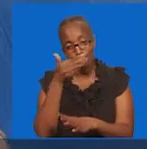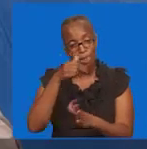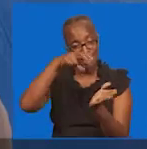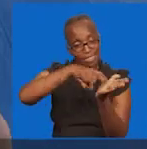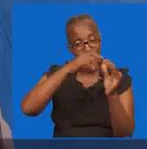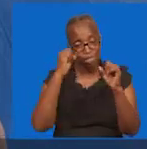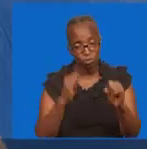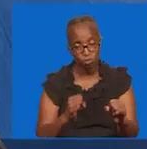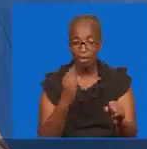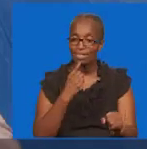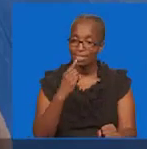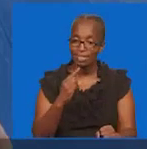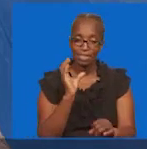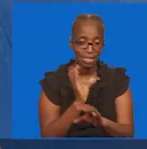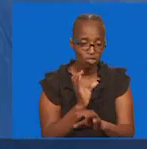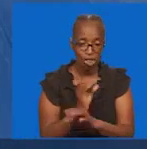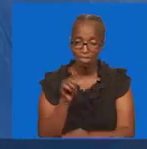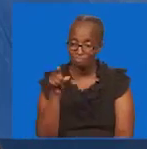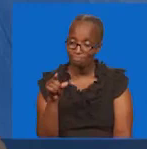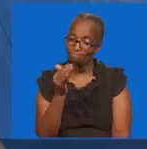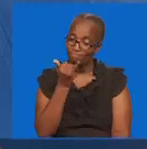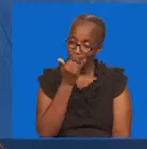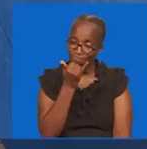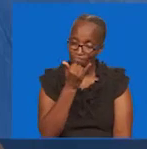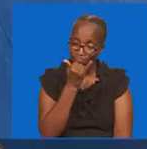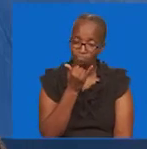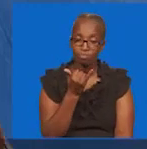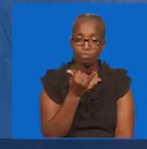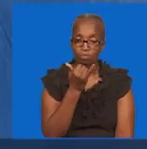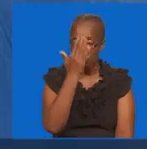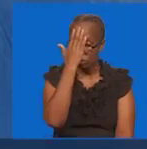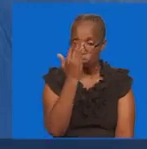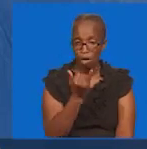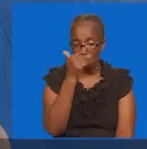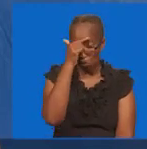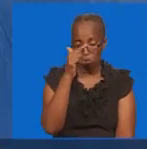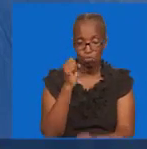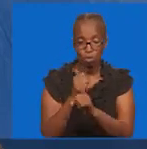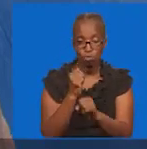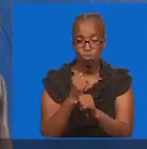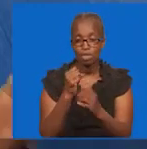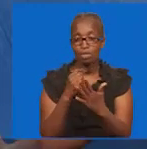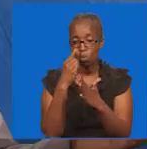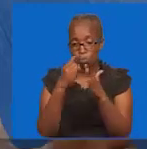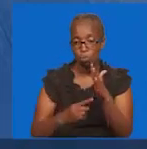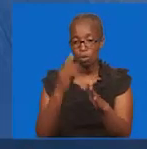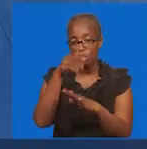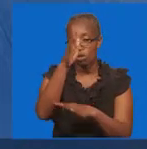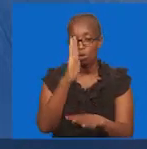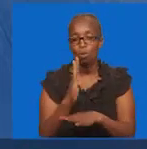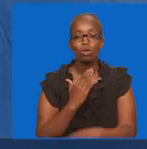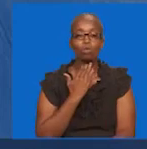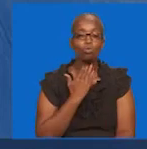wasema ya kwamba AIFI Na istahili And I'm telling you We are serving ourselves Because you have done What the Lord wants